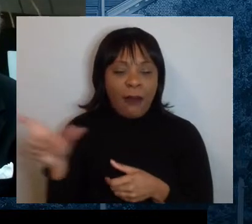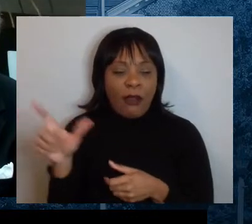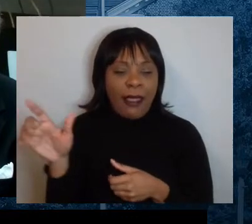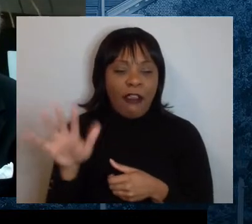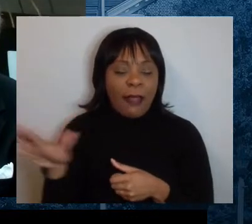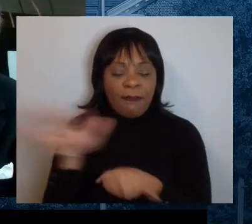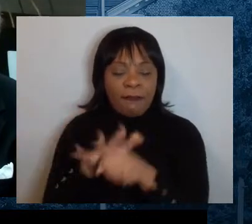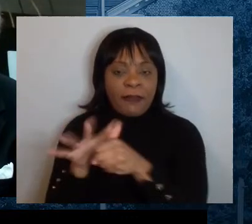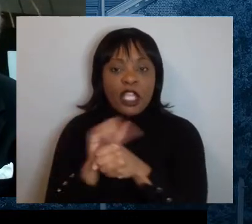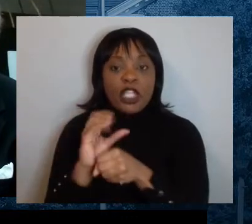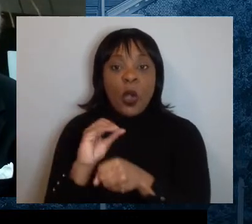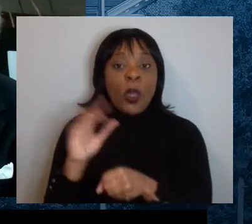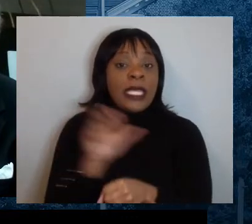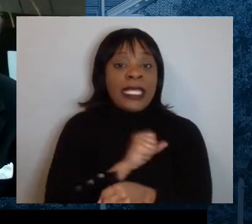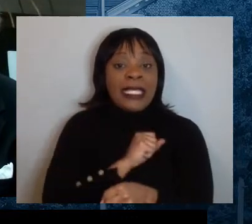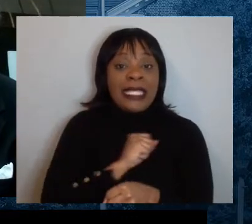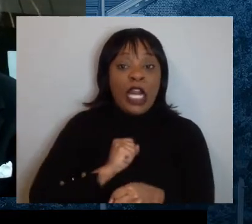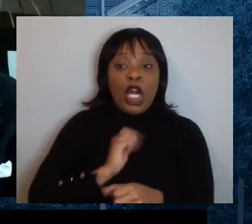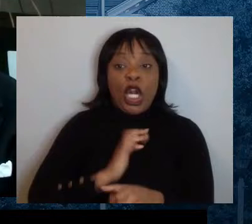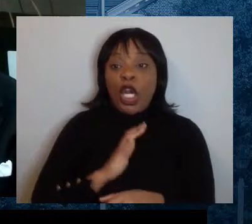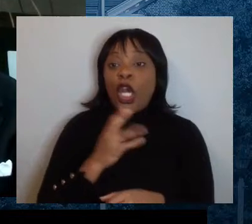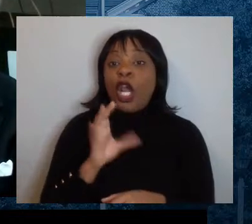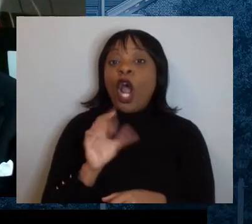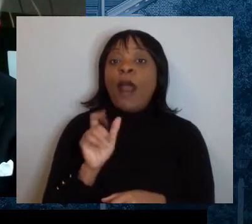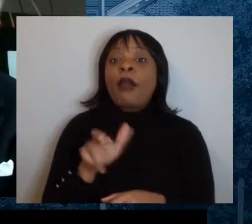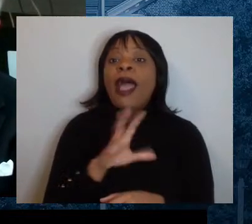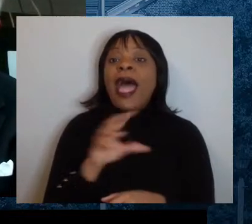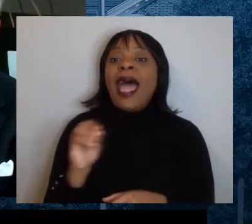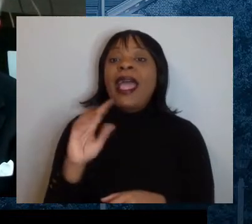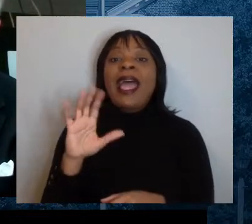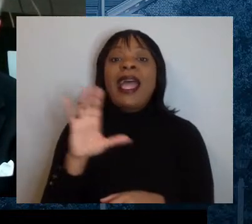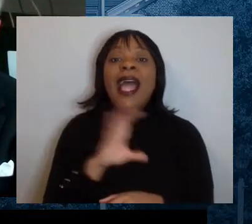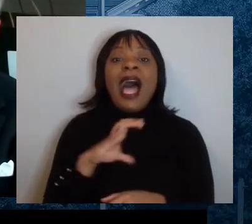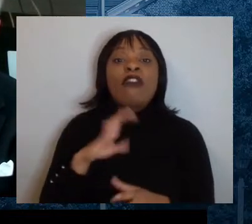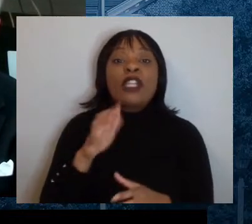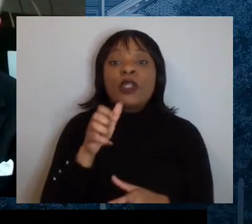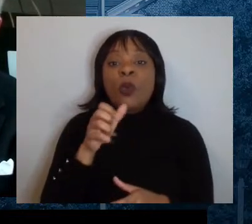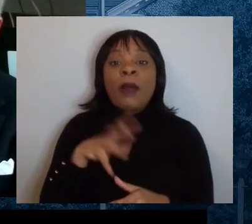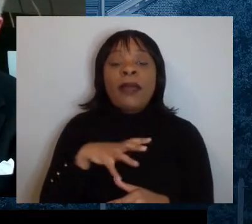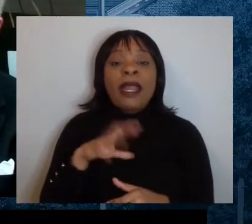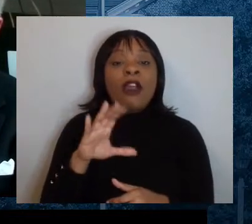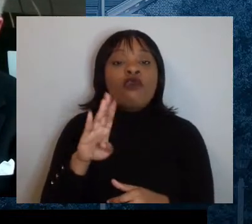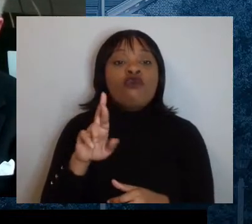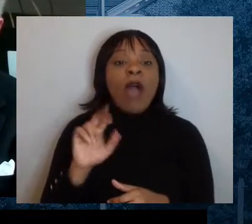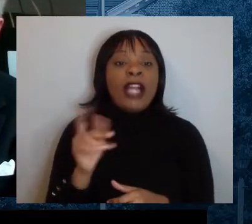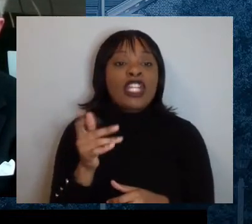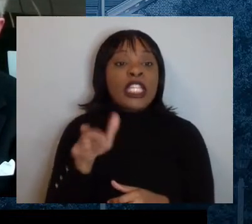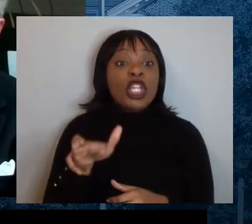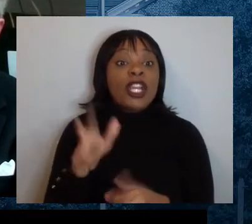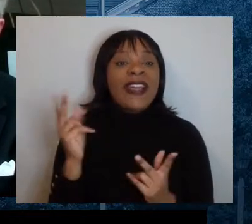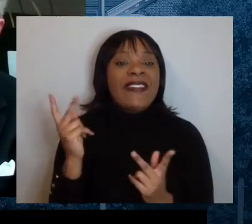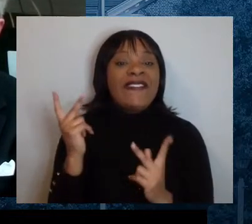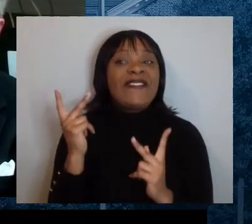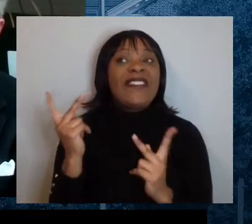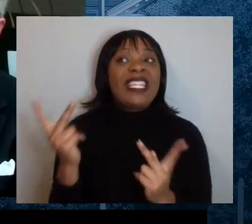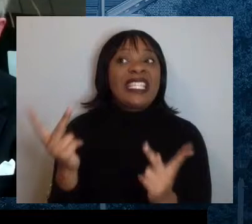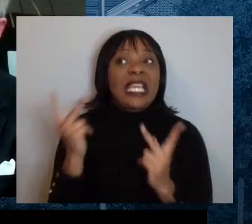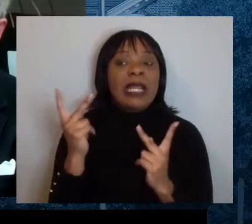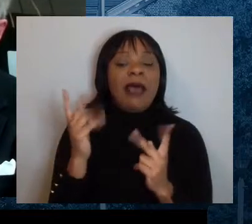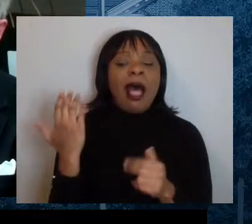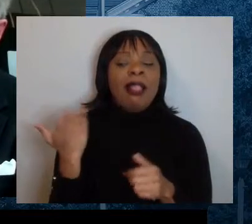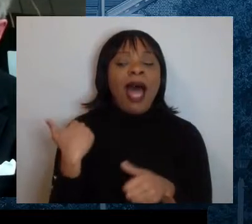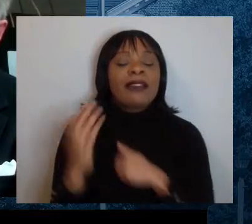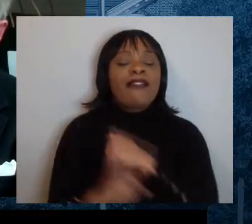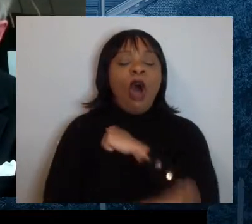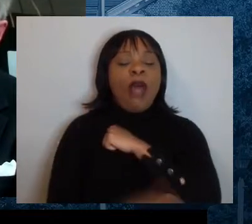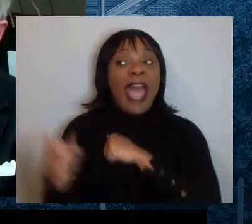Senator Carper and Congresswoman Blunt Rochester visited last fall, and they know that on